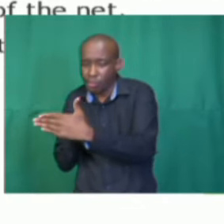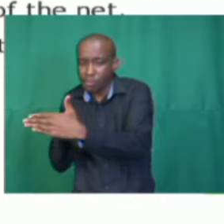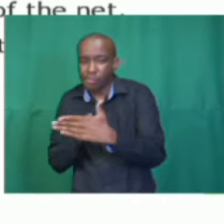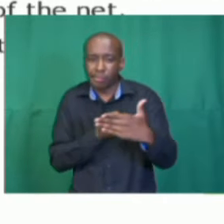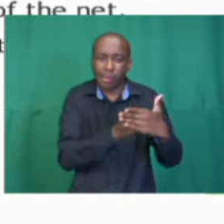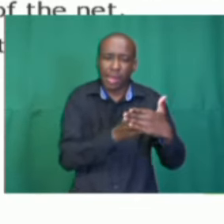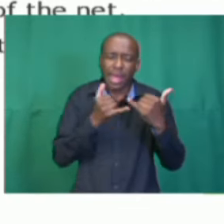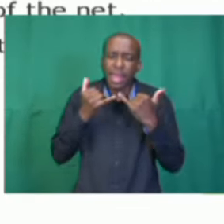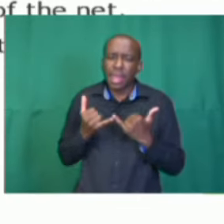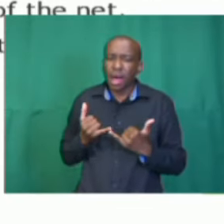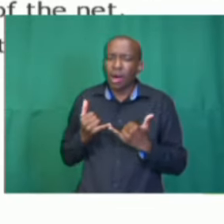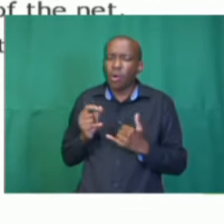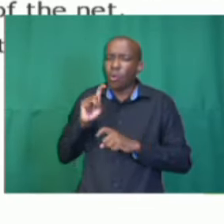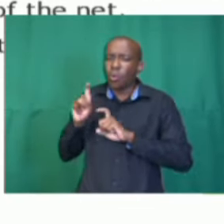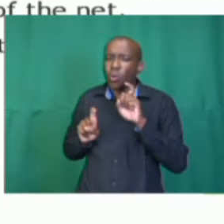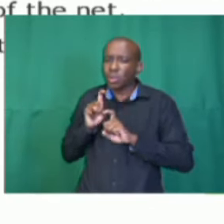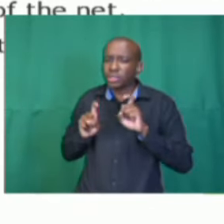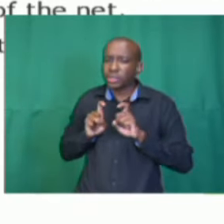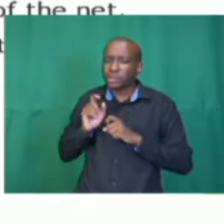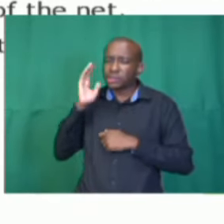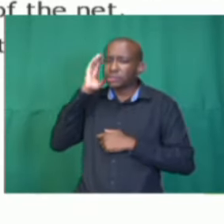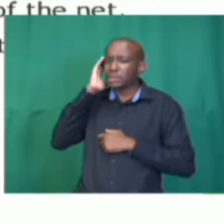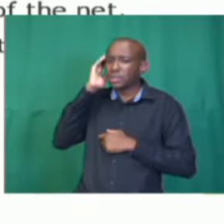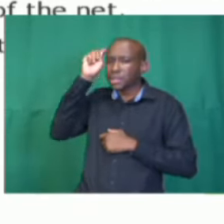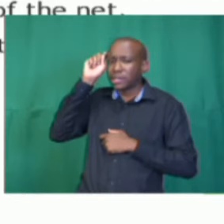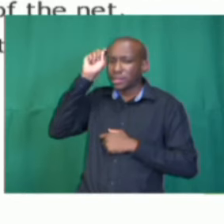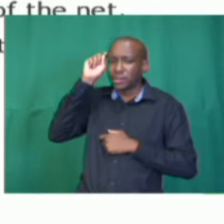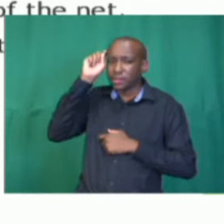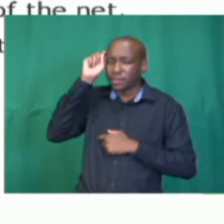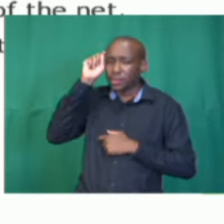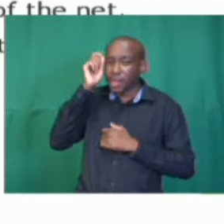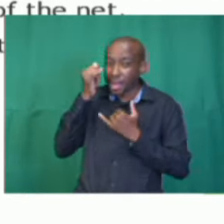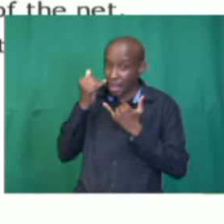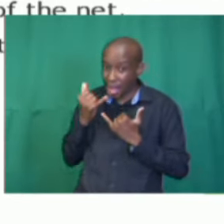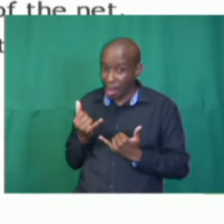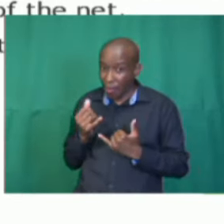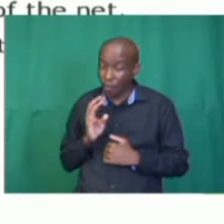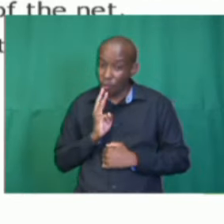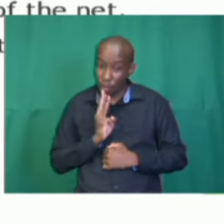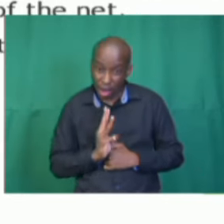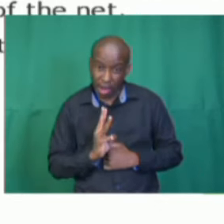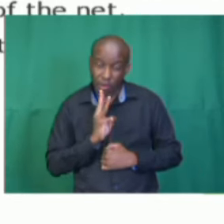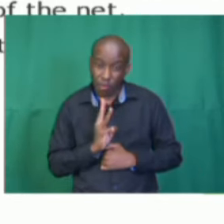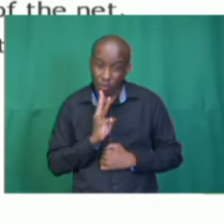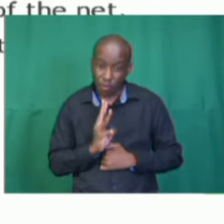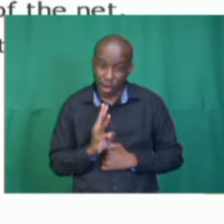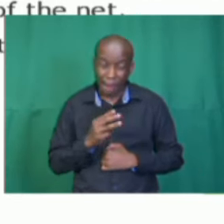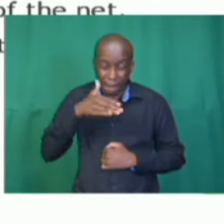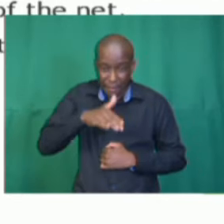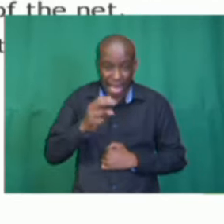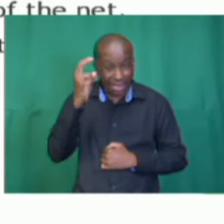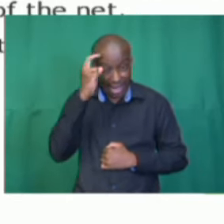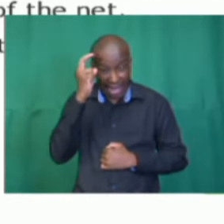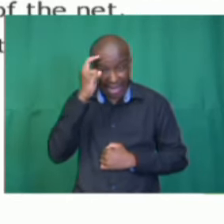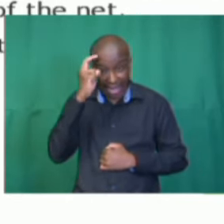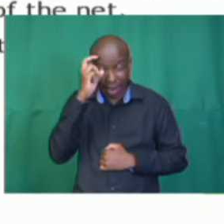order for us to understand this sentence, of course, we start from word level, which means we must understand